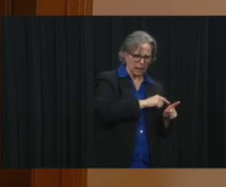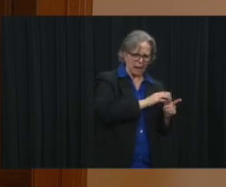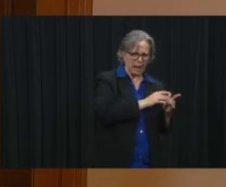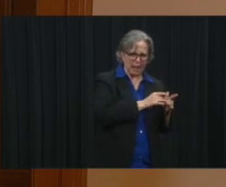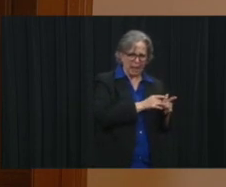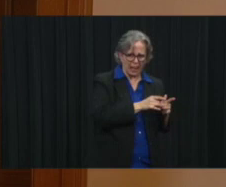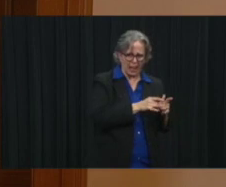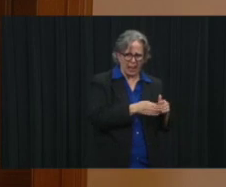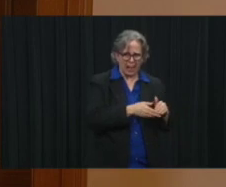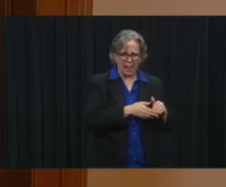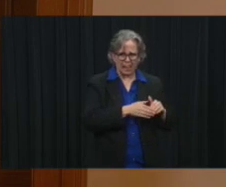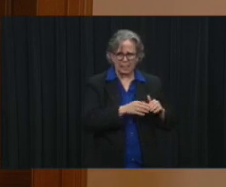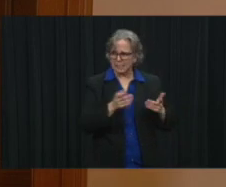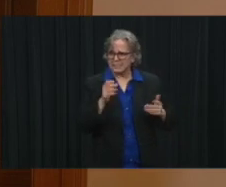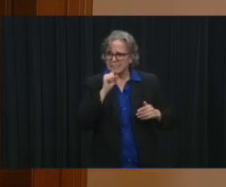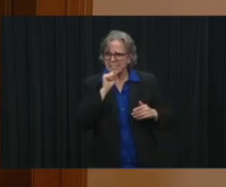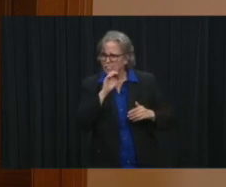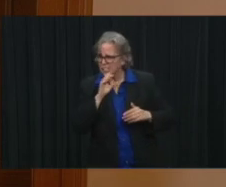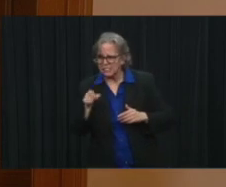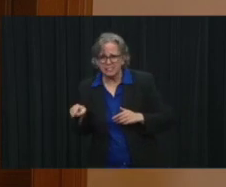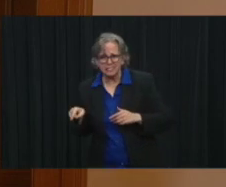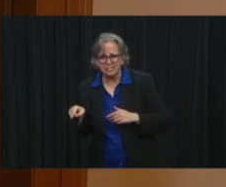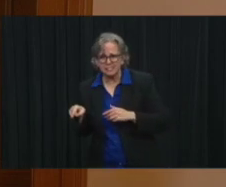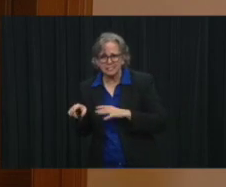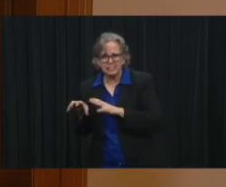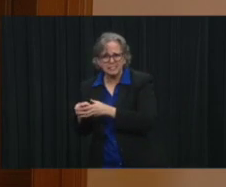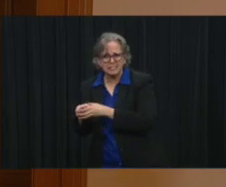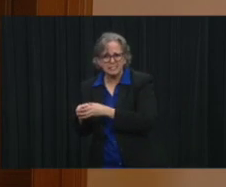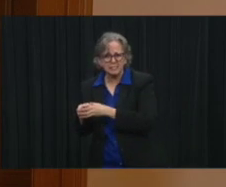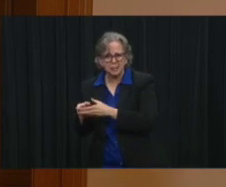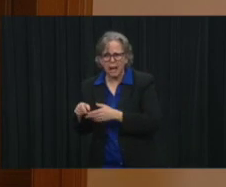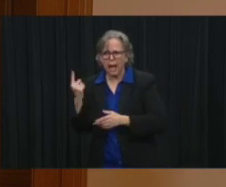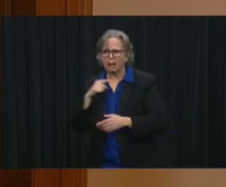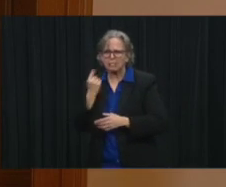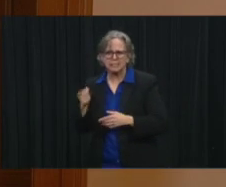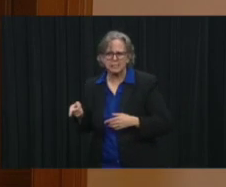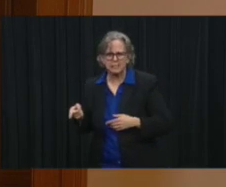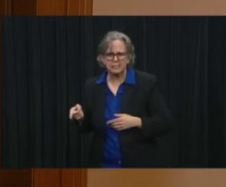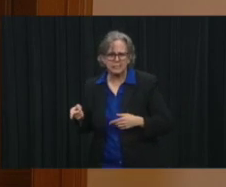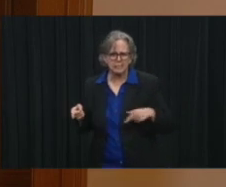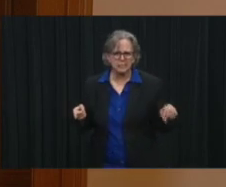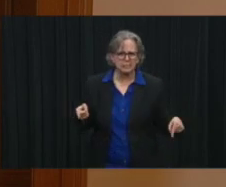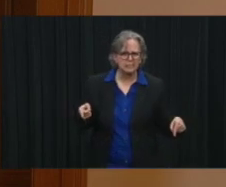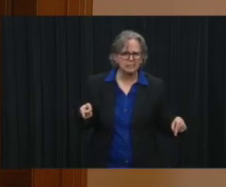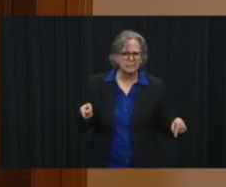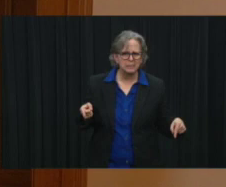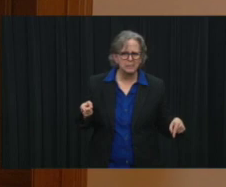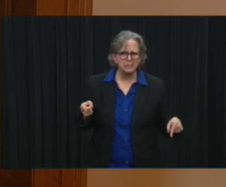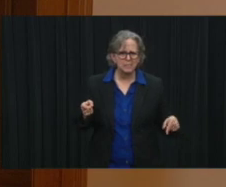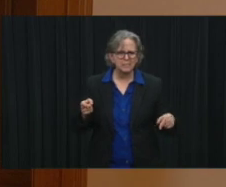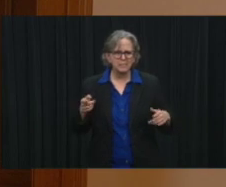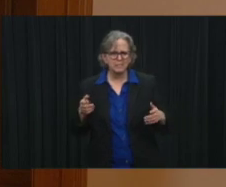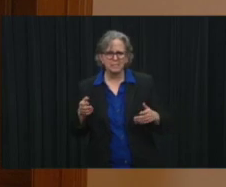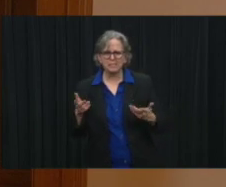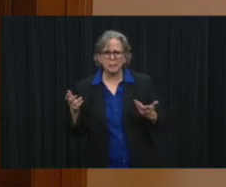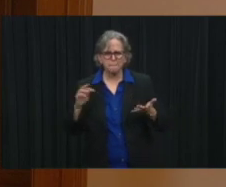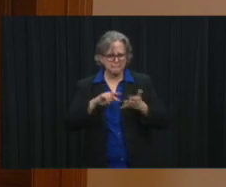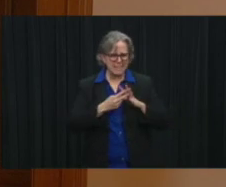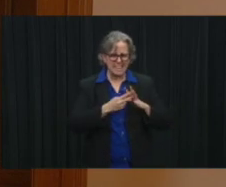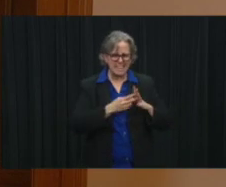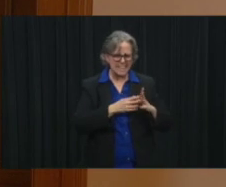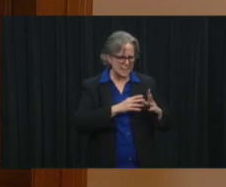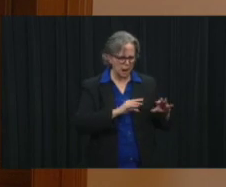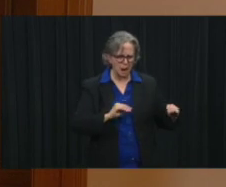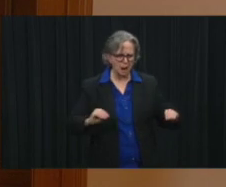field about mortality, which is death. But there's a lot of morbidity with this disease. And people who are getting it,